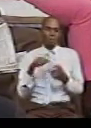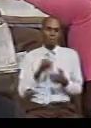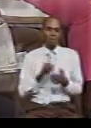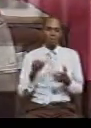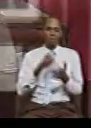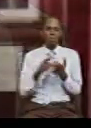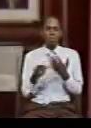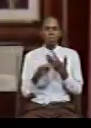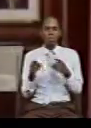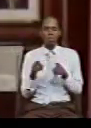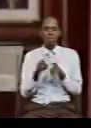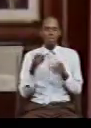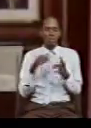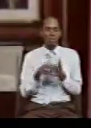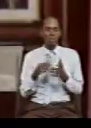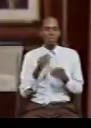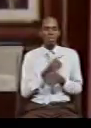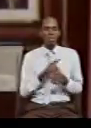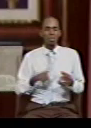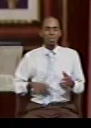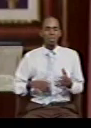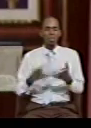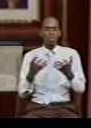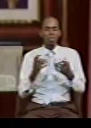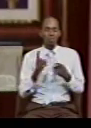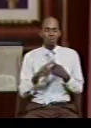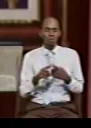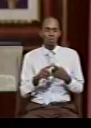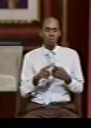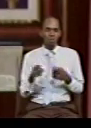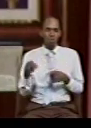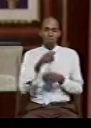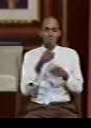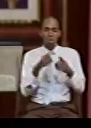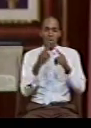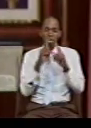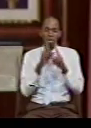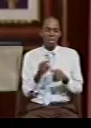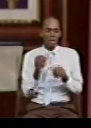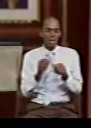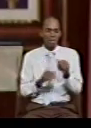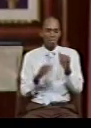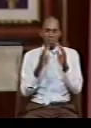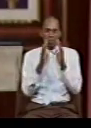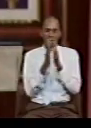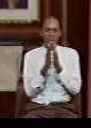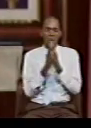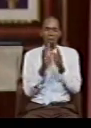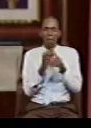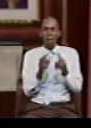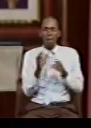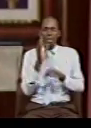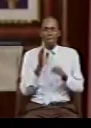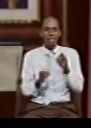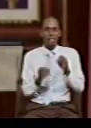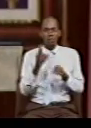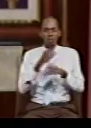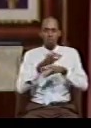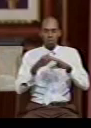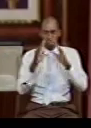the Lord wants to answer every prayer. But if we don't pray, there's nothing to